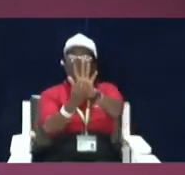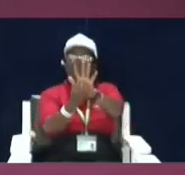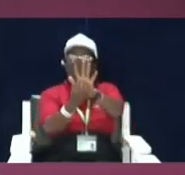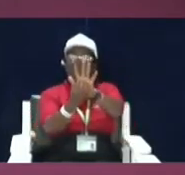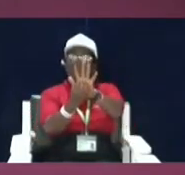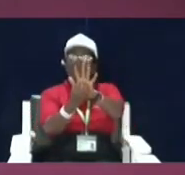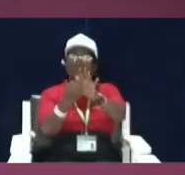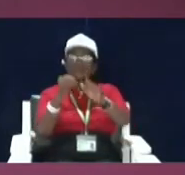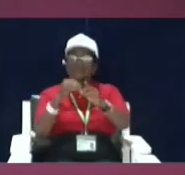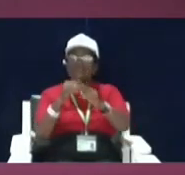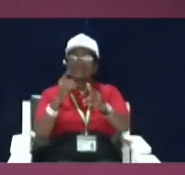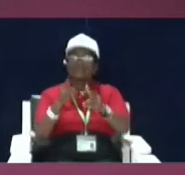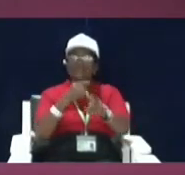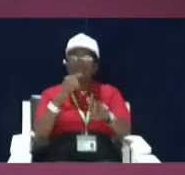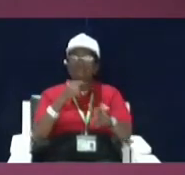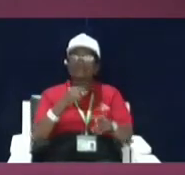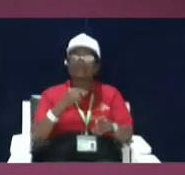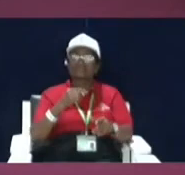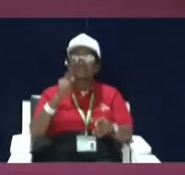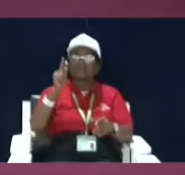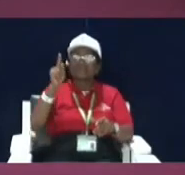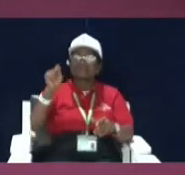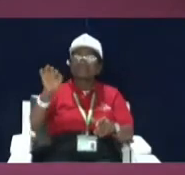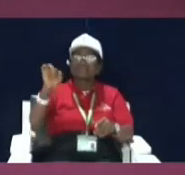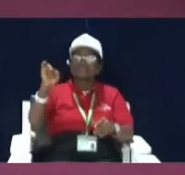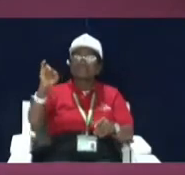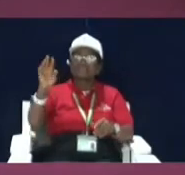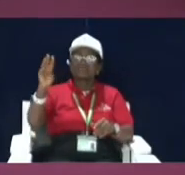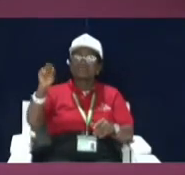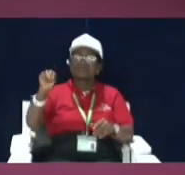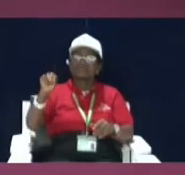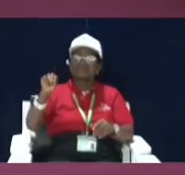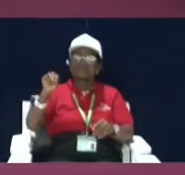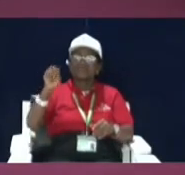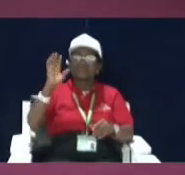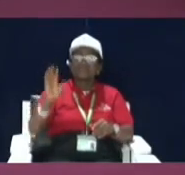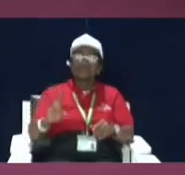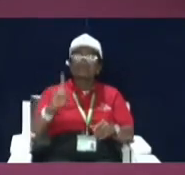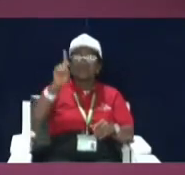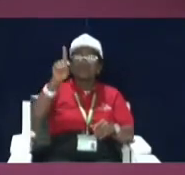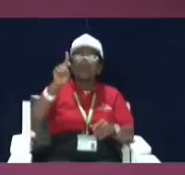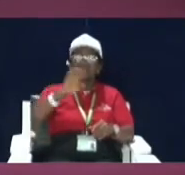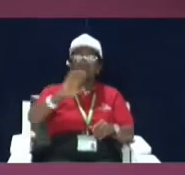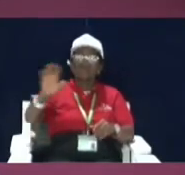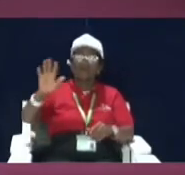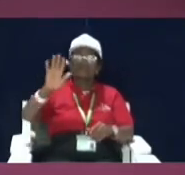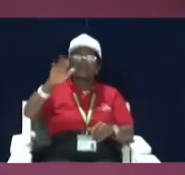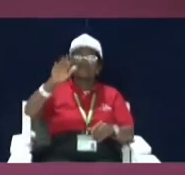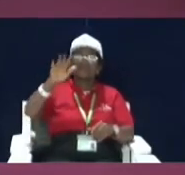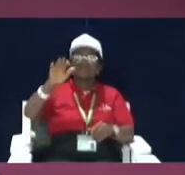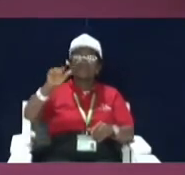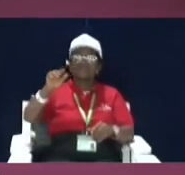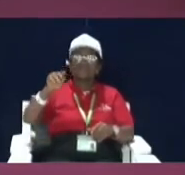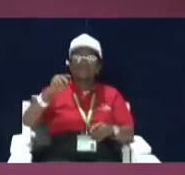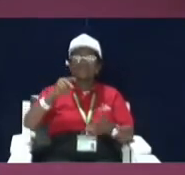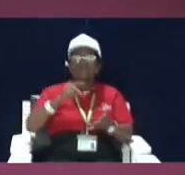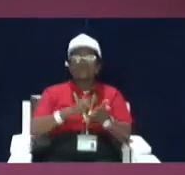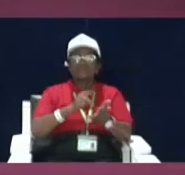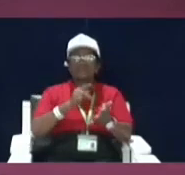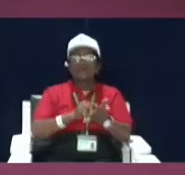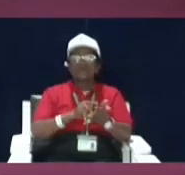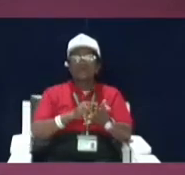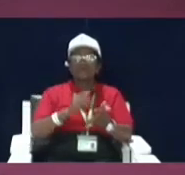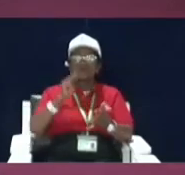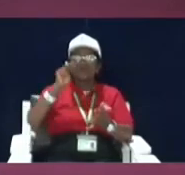In 1 Timothy chapter 1 verse 15, 1 Timothy chapter 1 verse 15, Paul himself